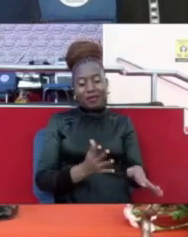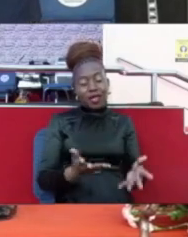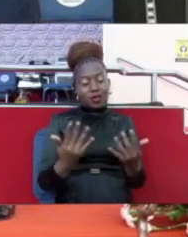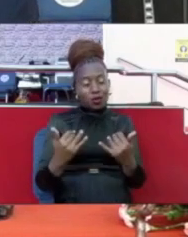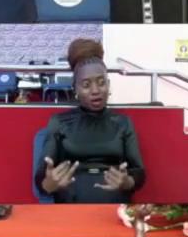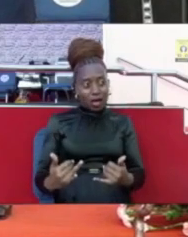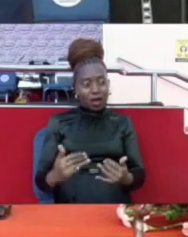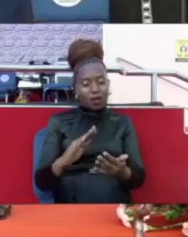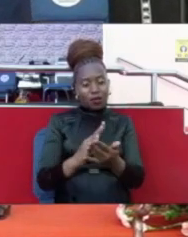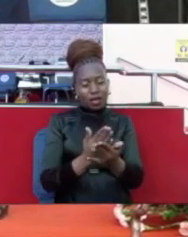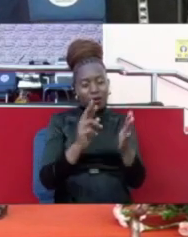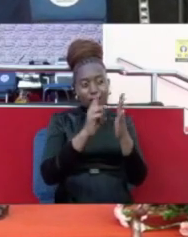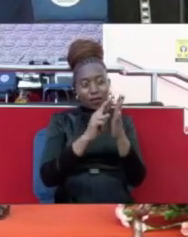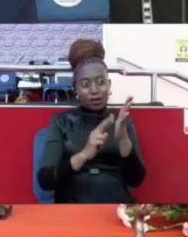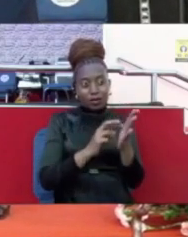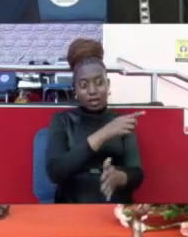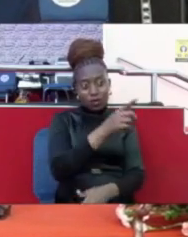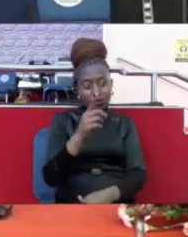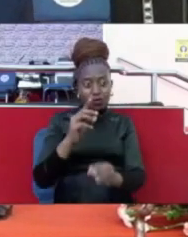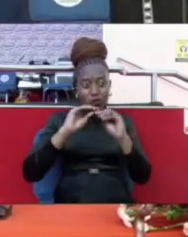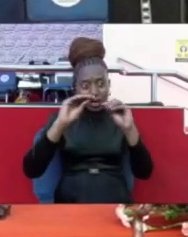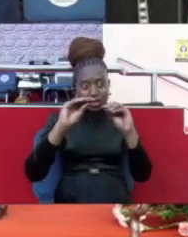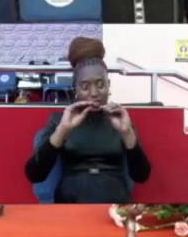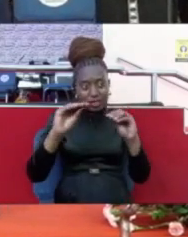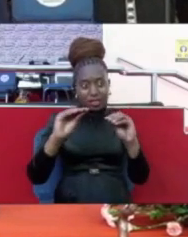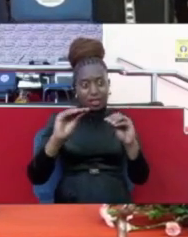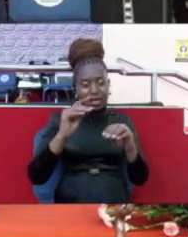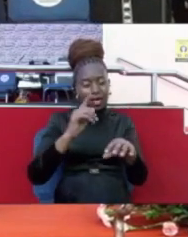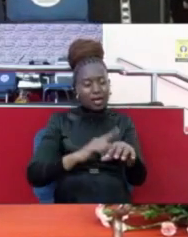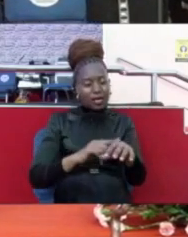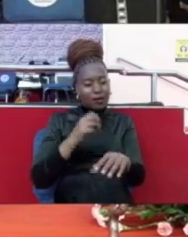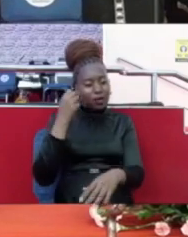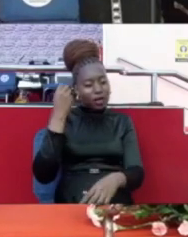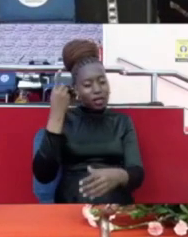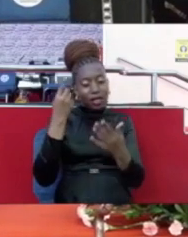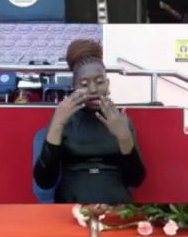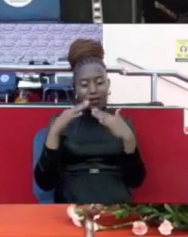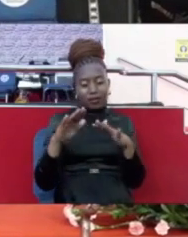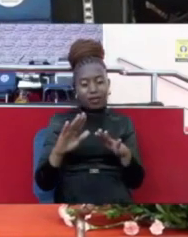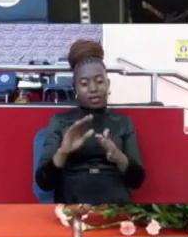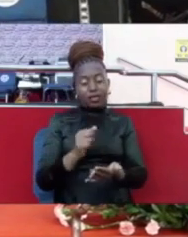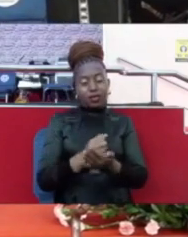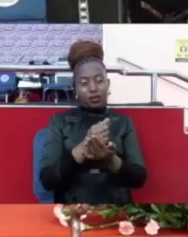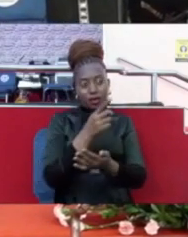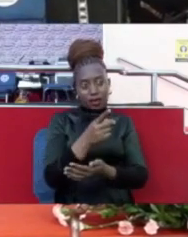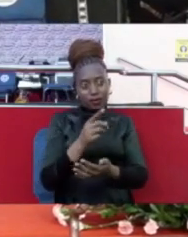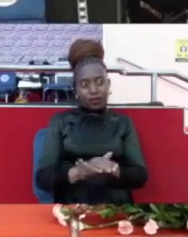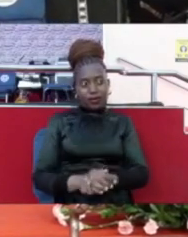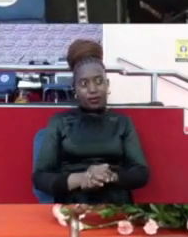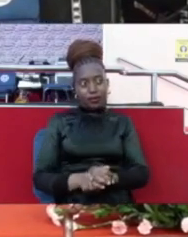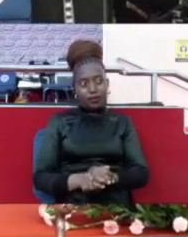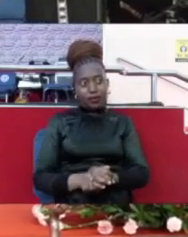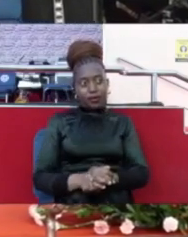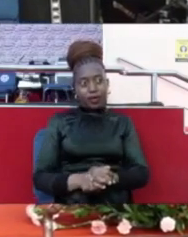once you get it, you own it. And one of those is this principle of